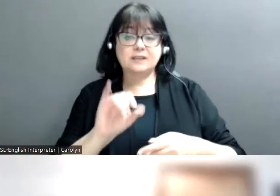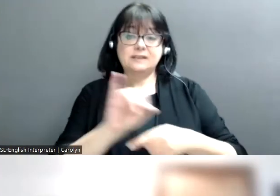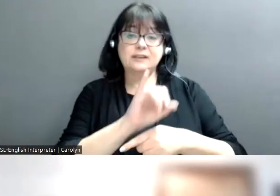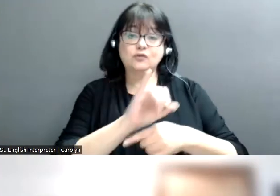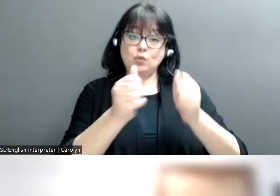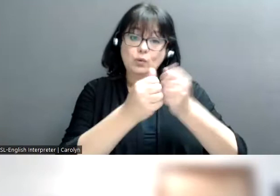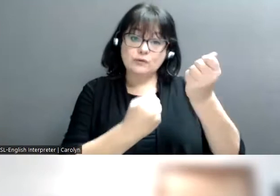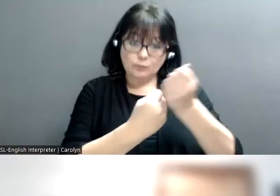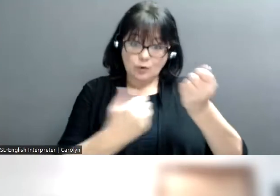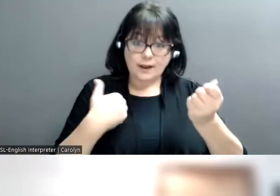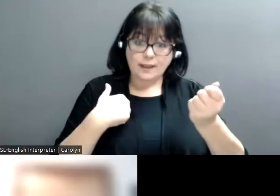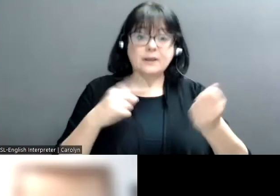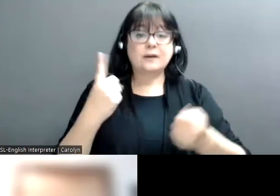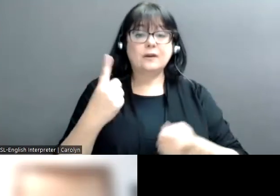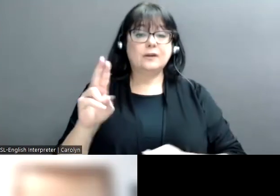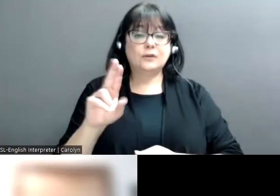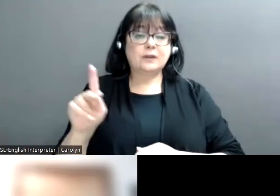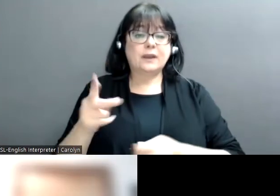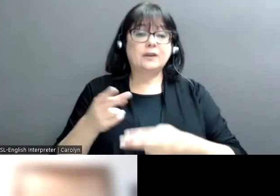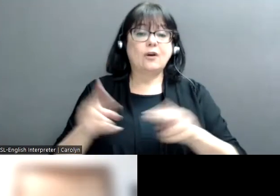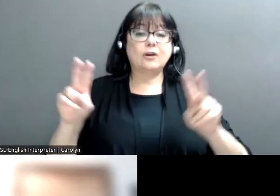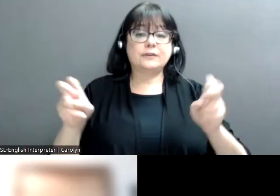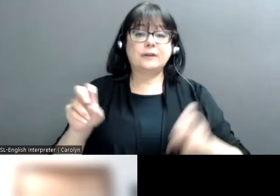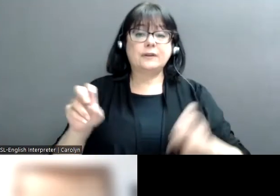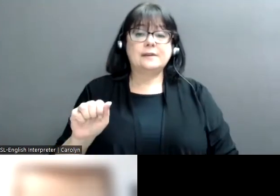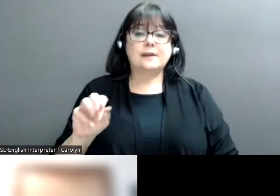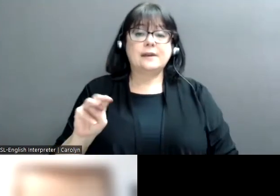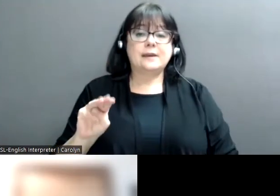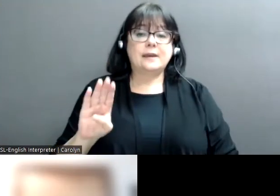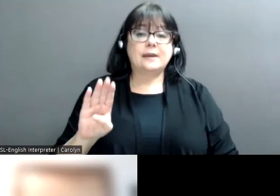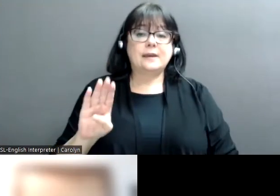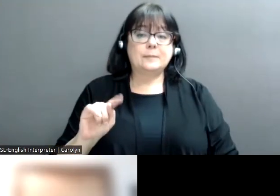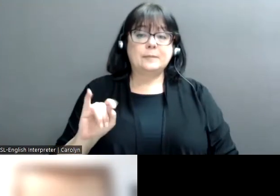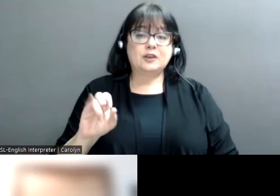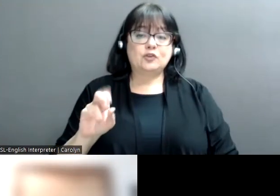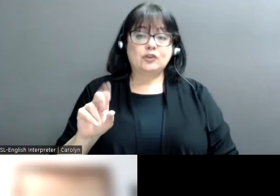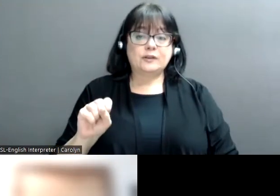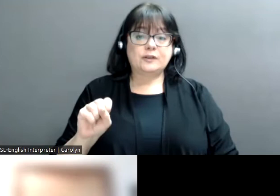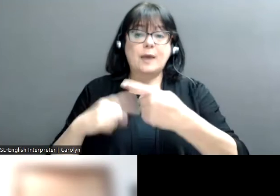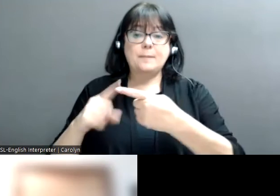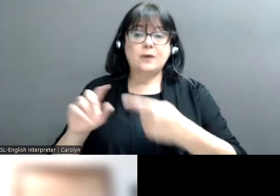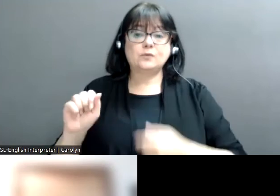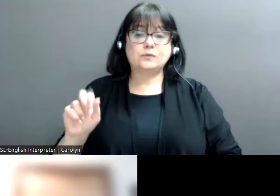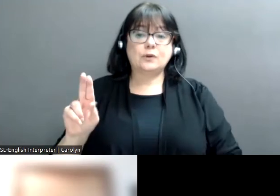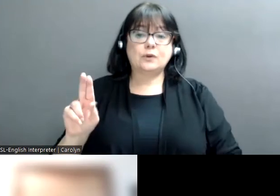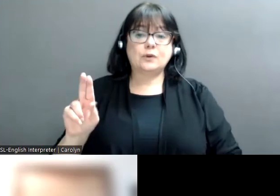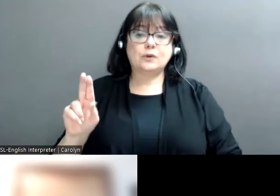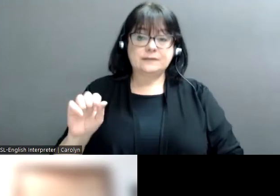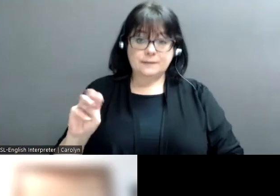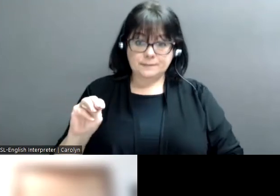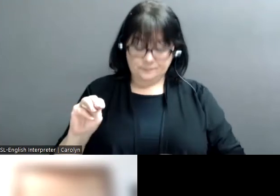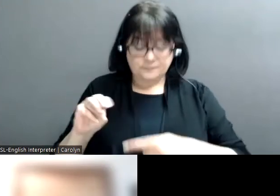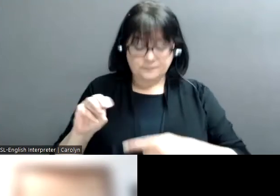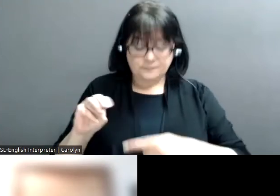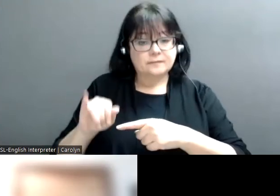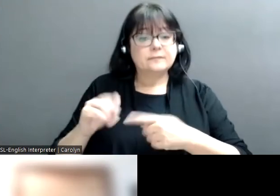an organisation in the UK called Ambitious About Autism, where they're recognising that for some people with ADHD, they